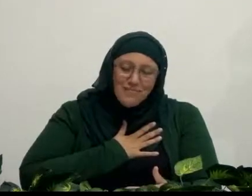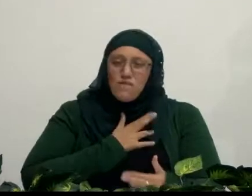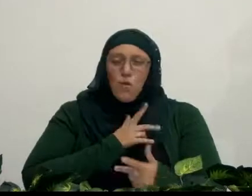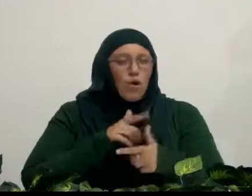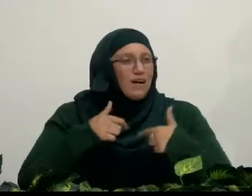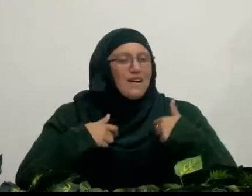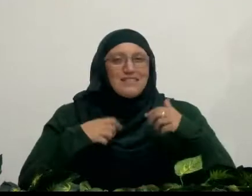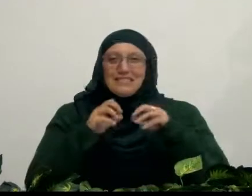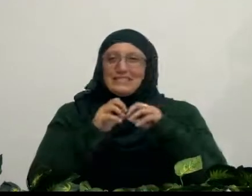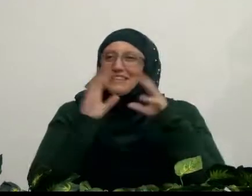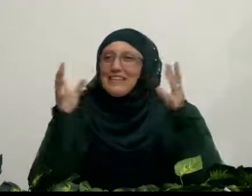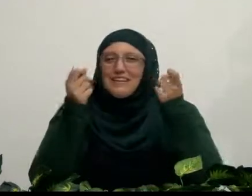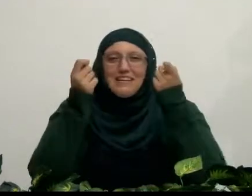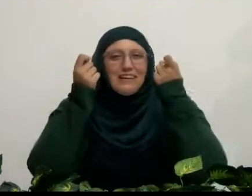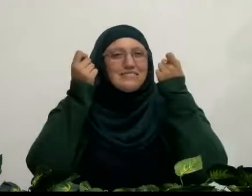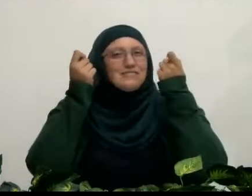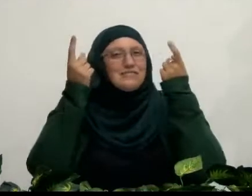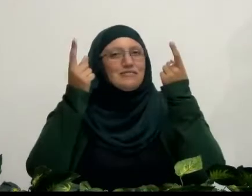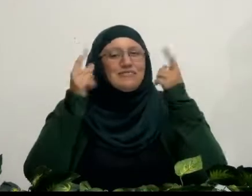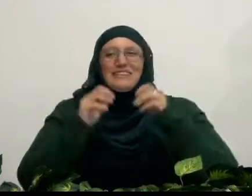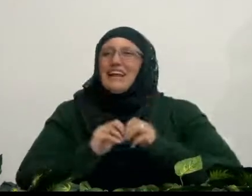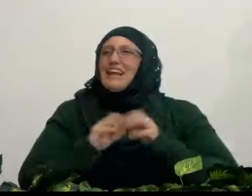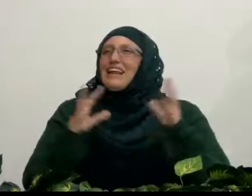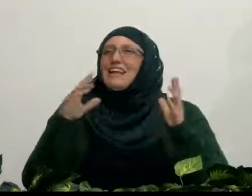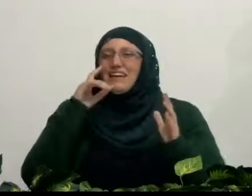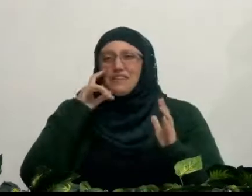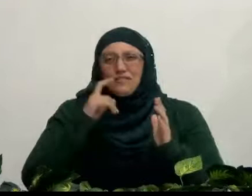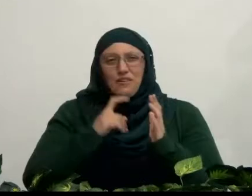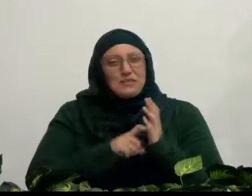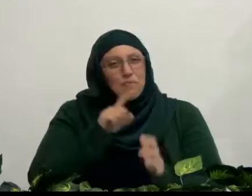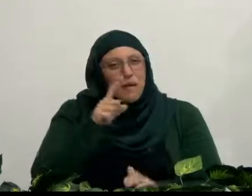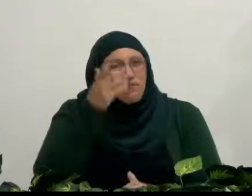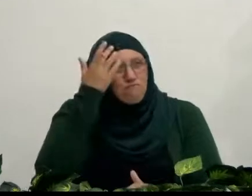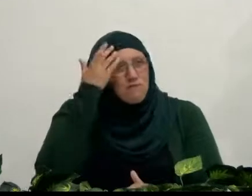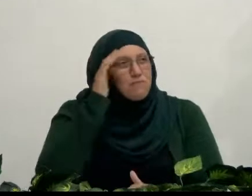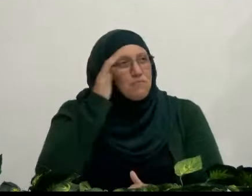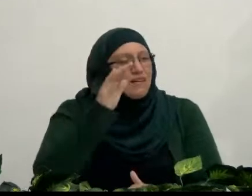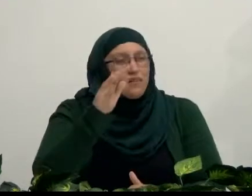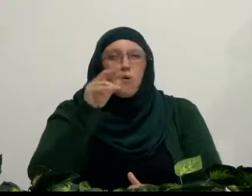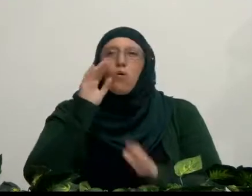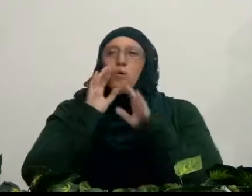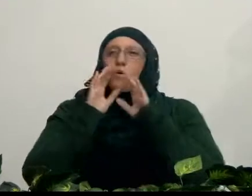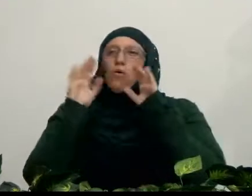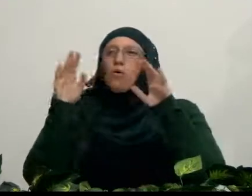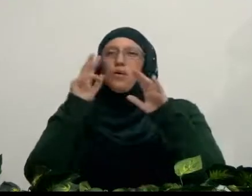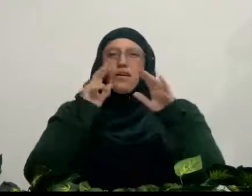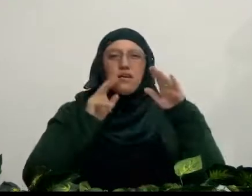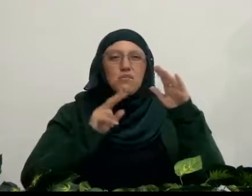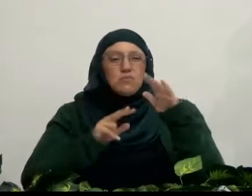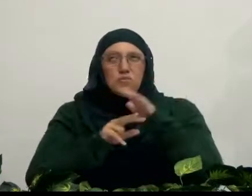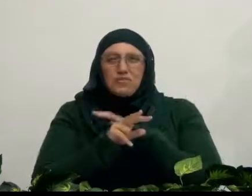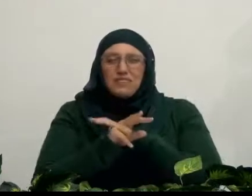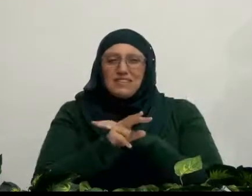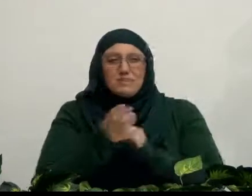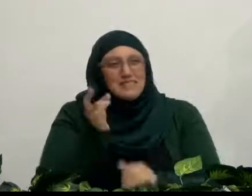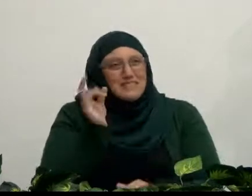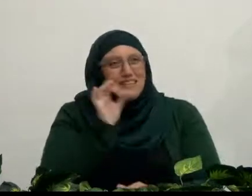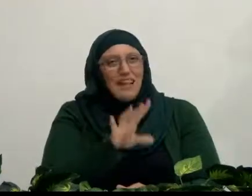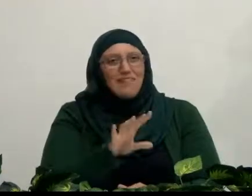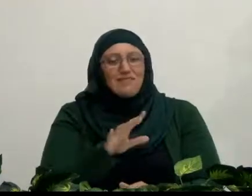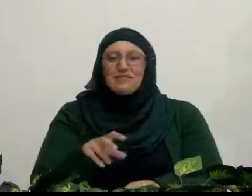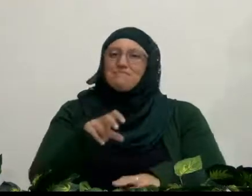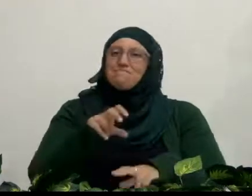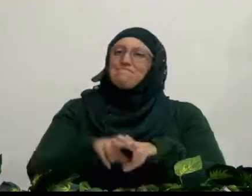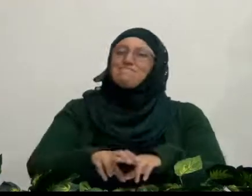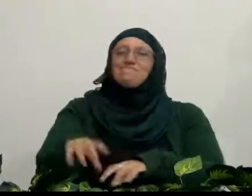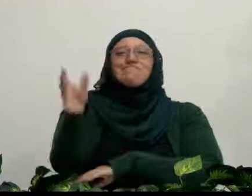and accepted and acknowledged. But just as a reminder that the Holy Prophet was unlettered. This is a sermon of supposedly